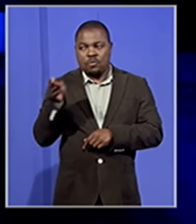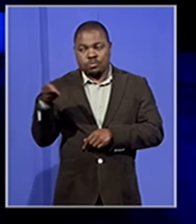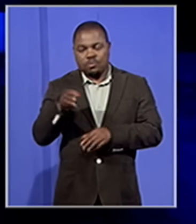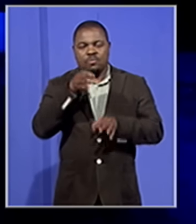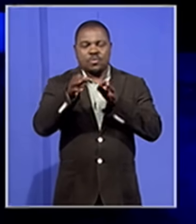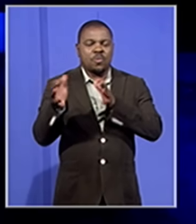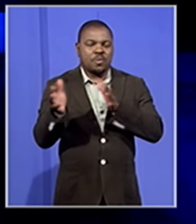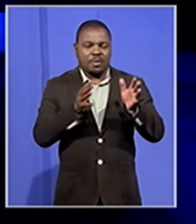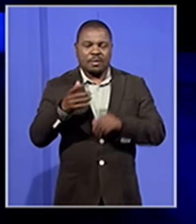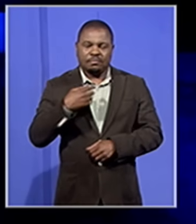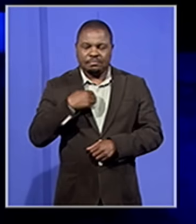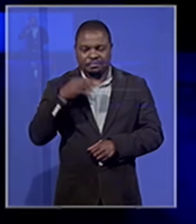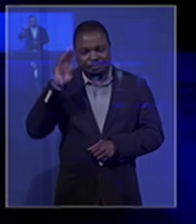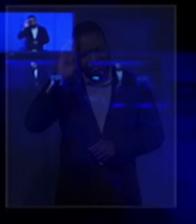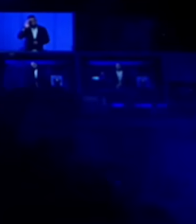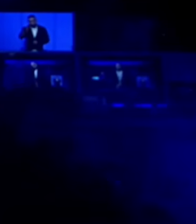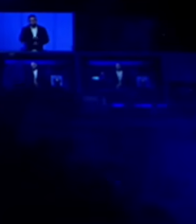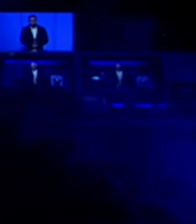Ke o taba.